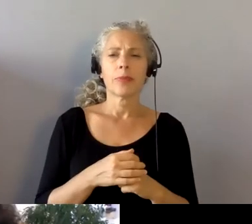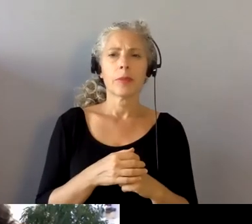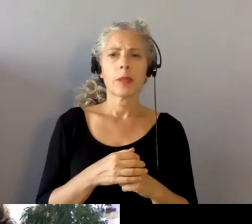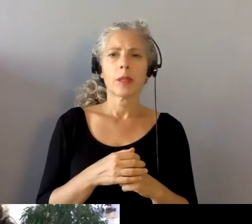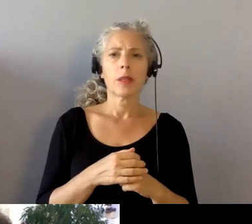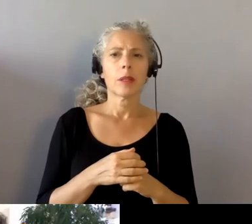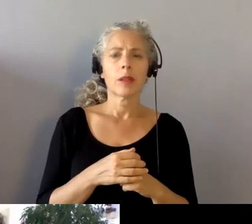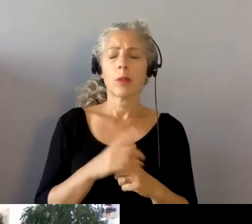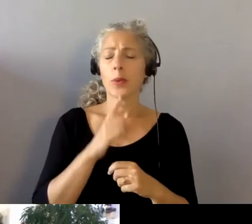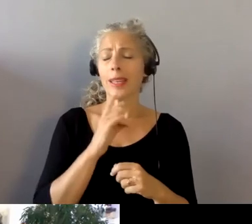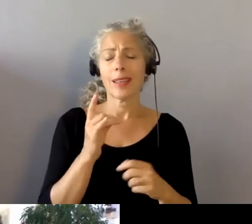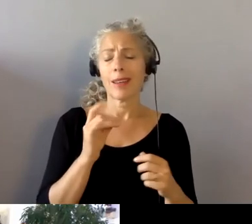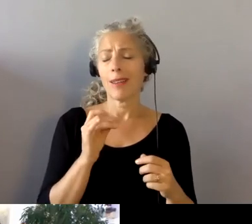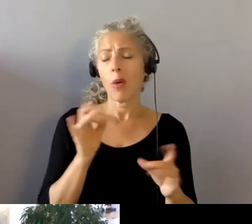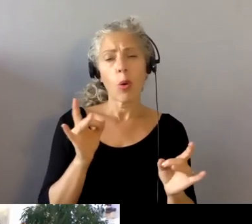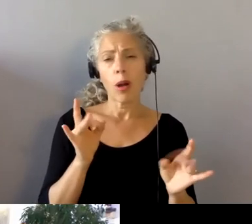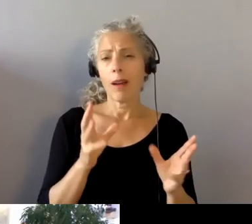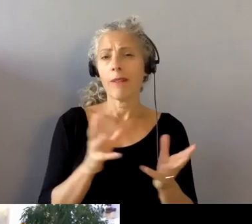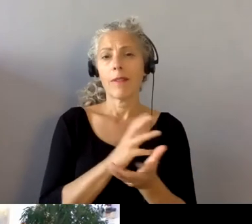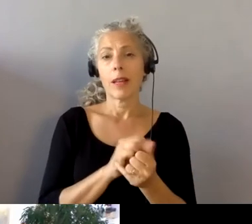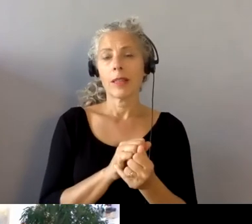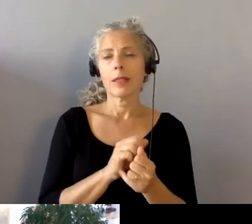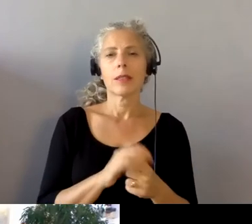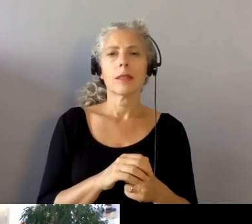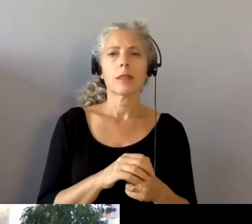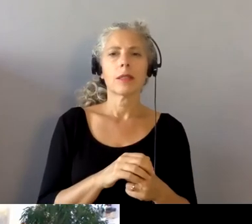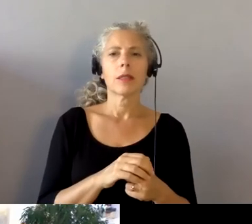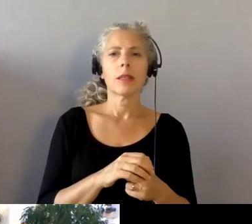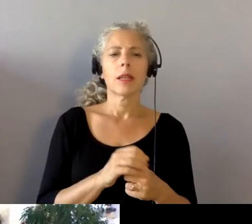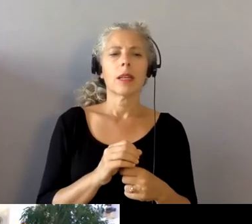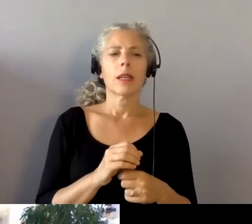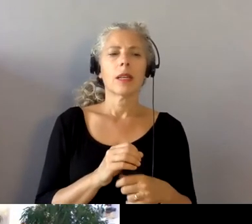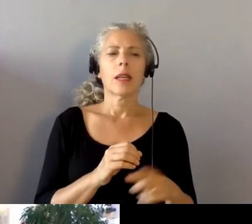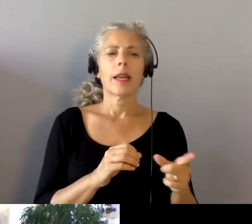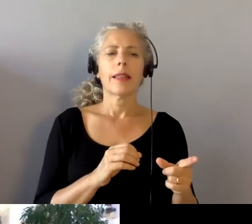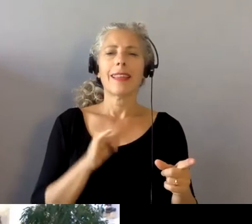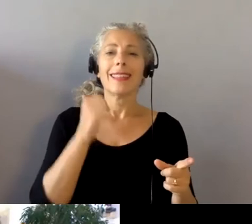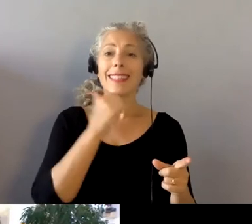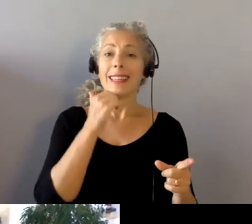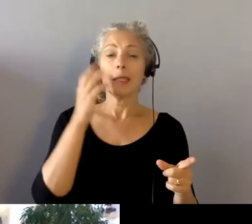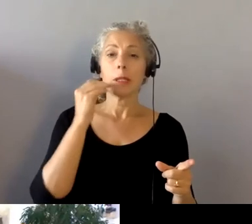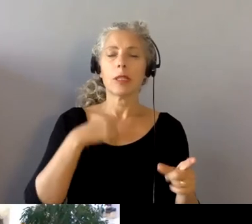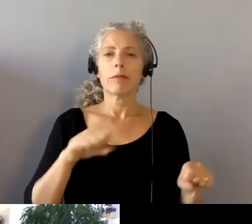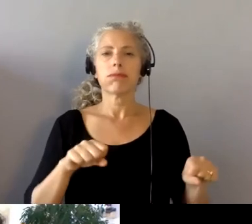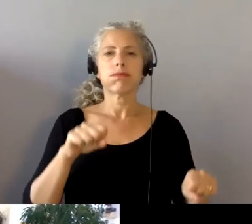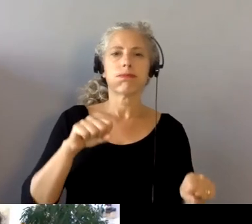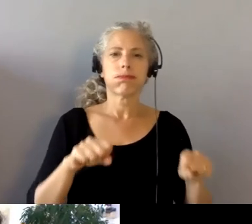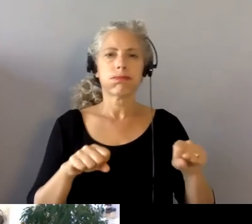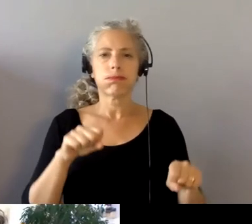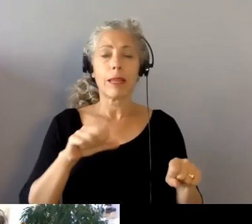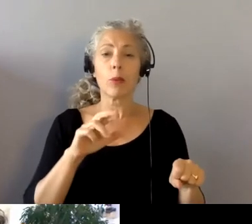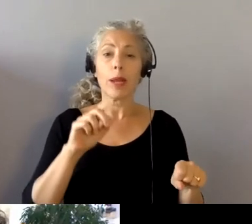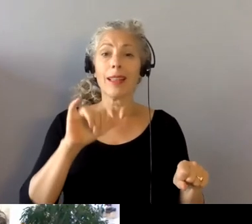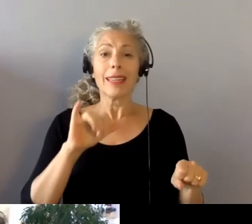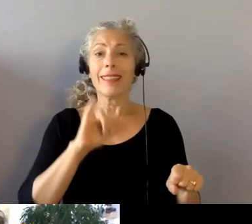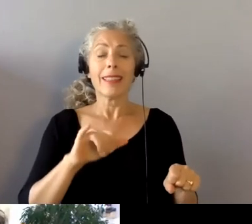of horror and violence and within the daily experience of that uncertainty, of that kind of reality, of the